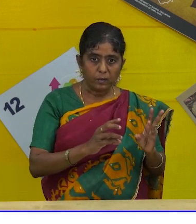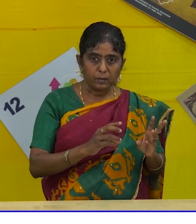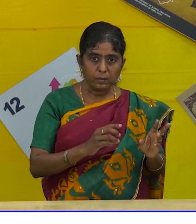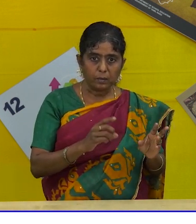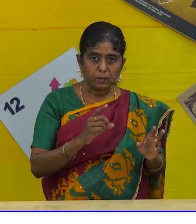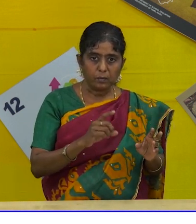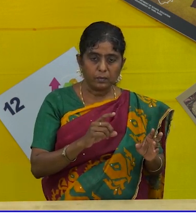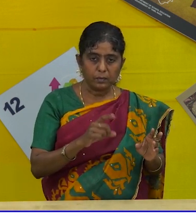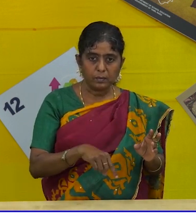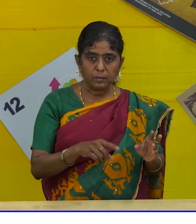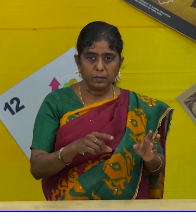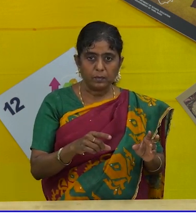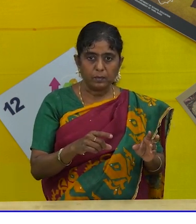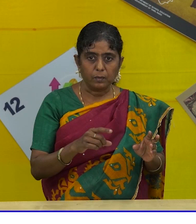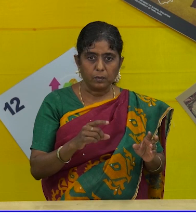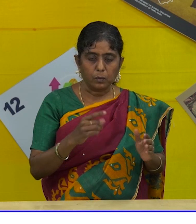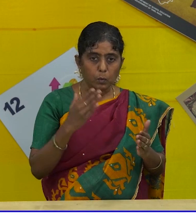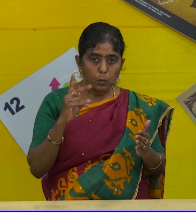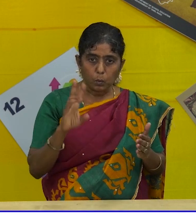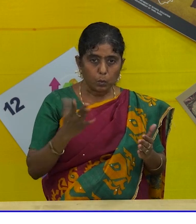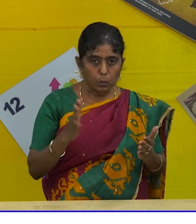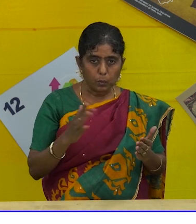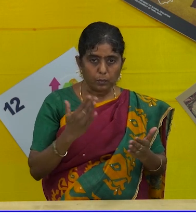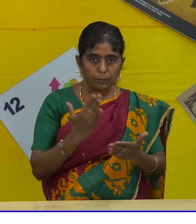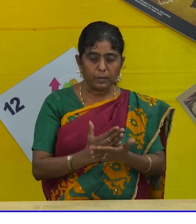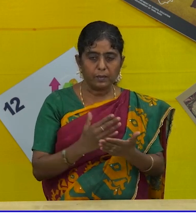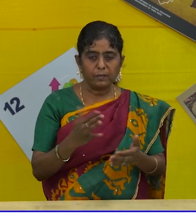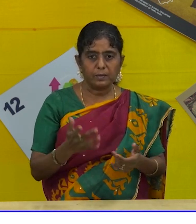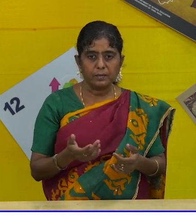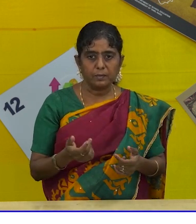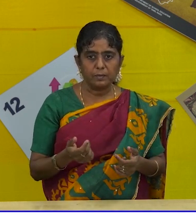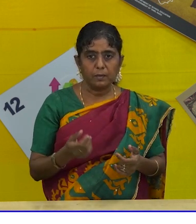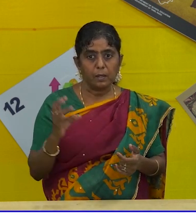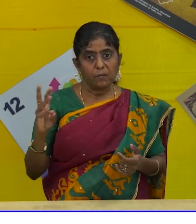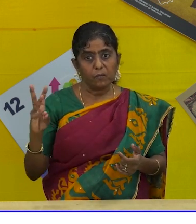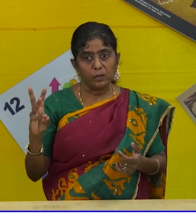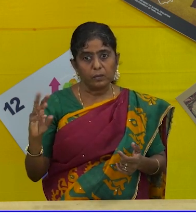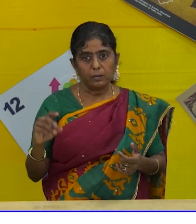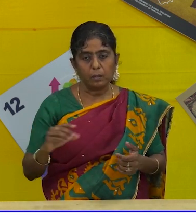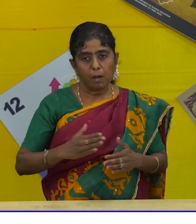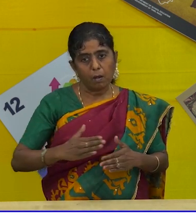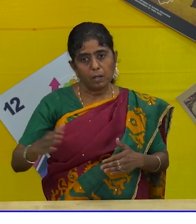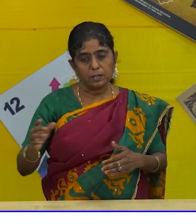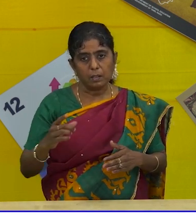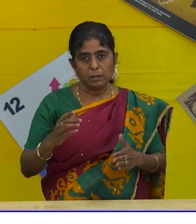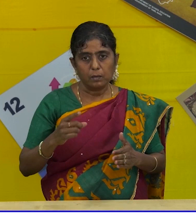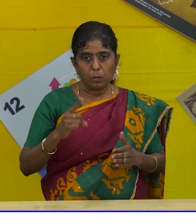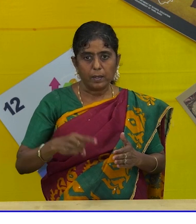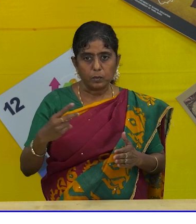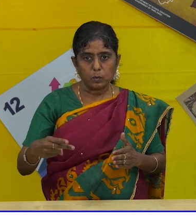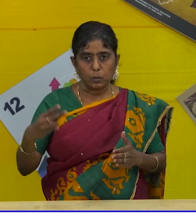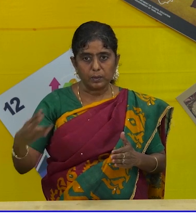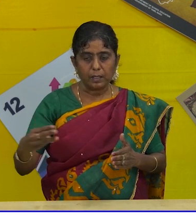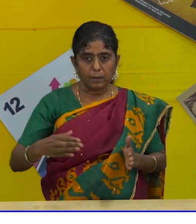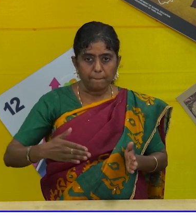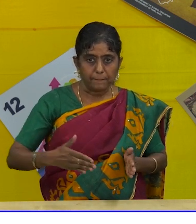first plane is parallel. In that case also, no point of intersection. And see the fourth one, all those three planes